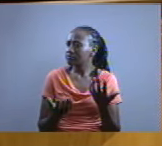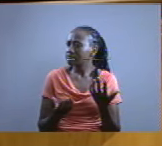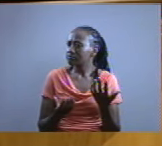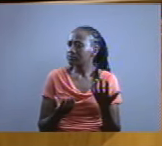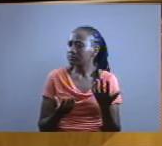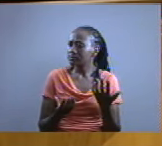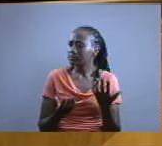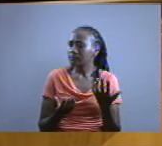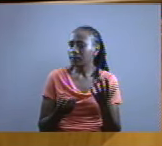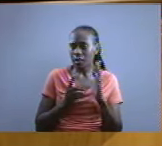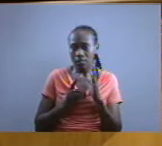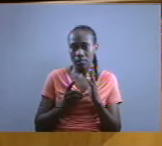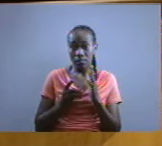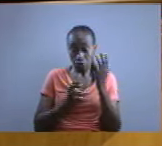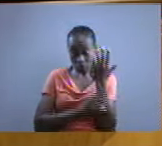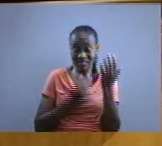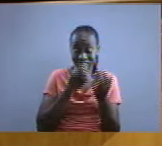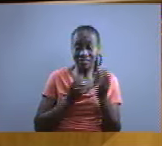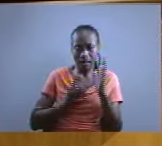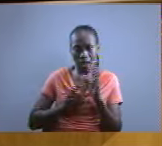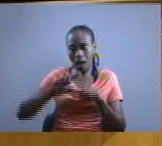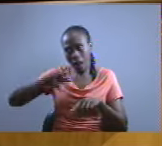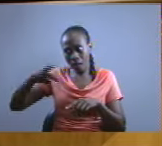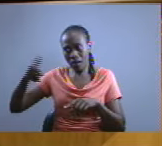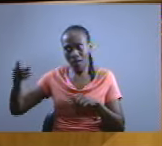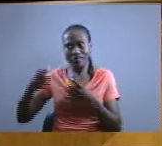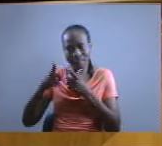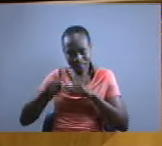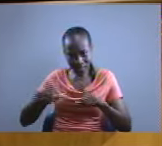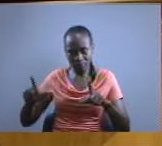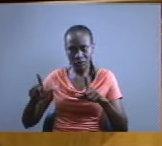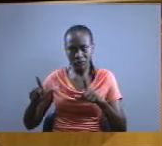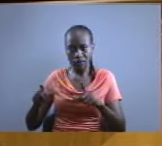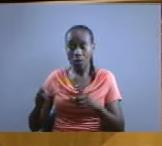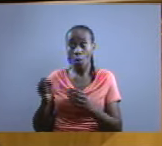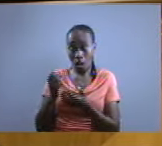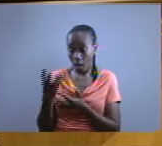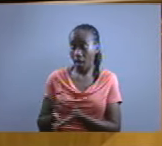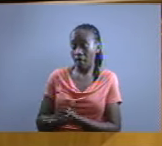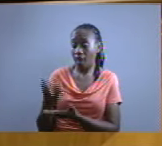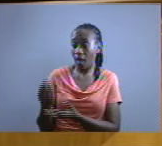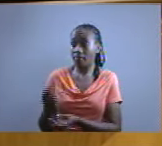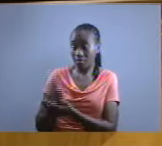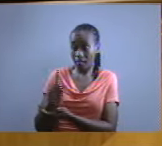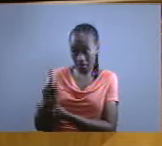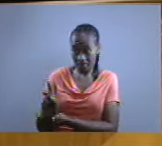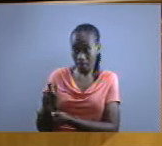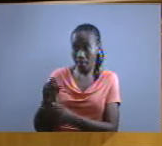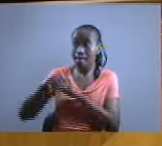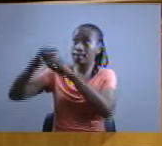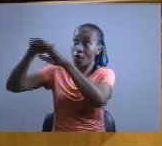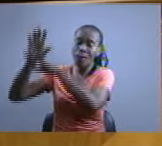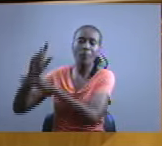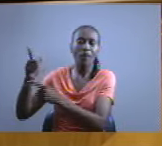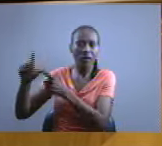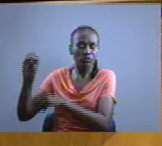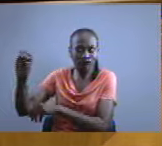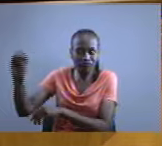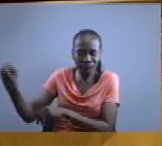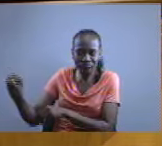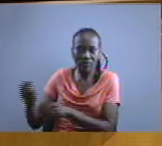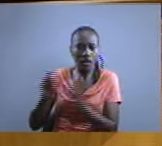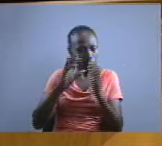for the development of other languages other than the official ones. So it's important that